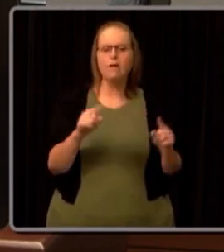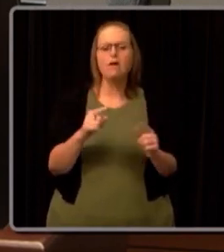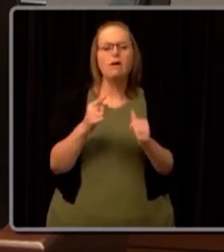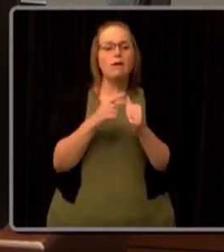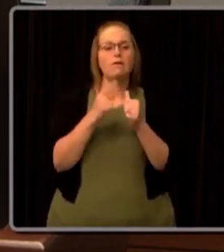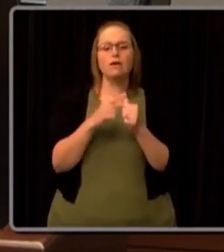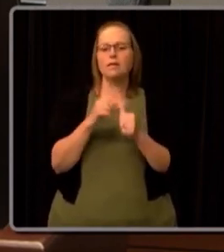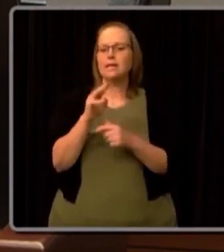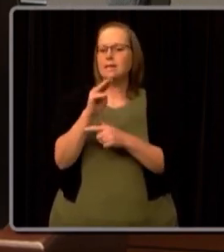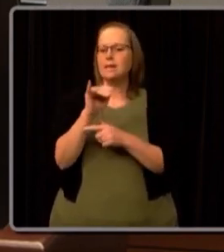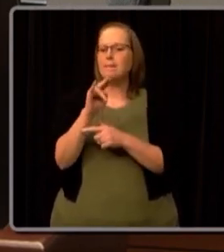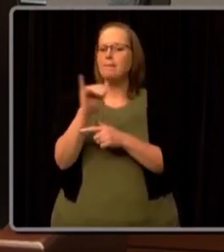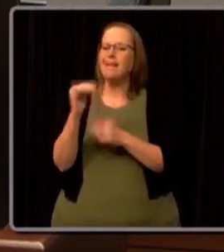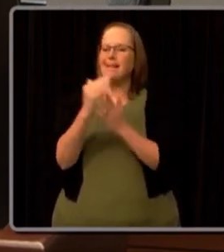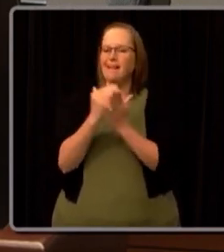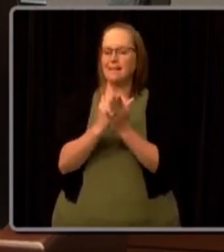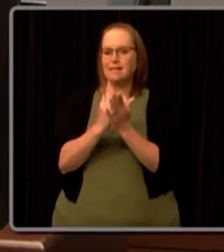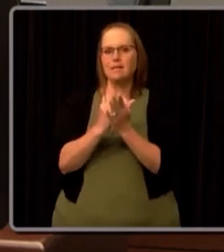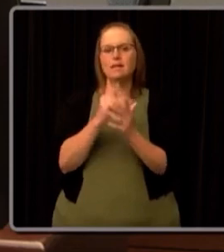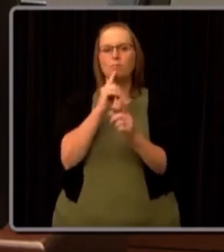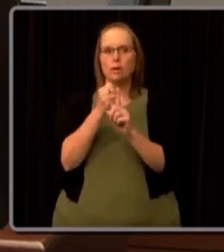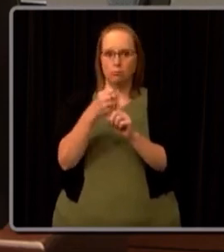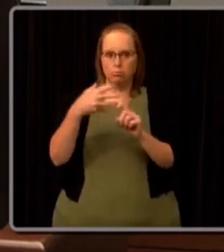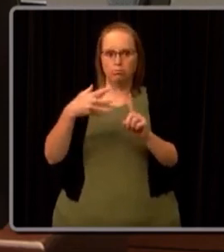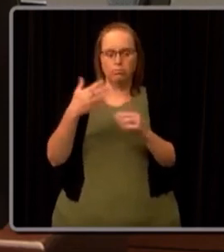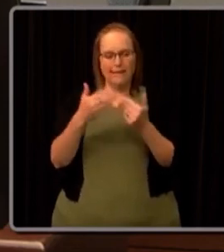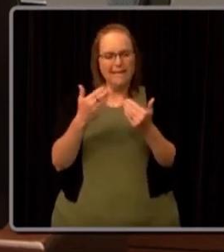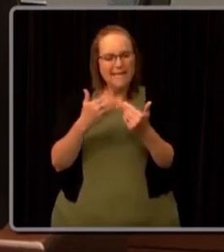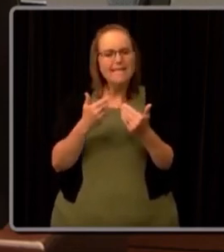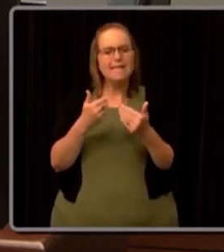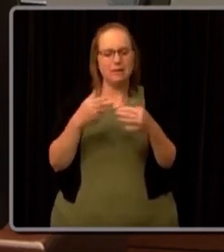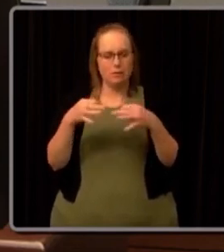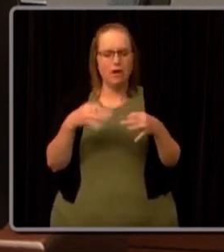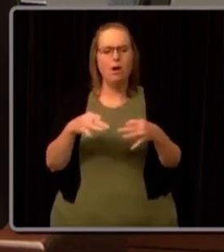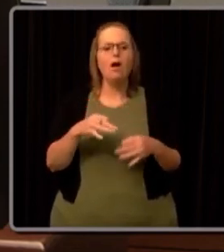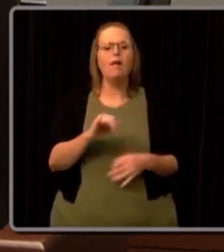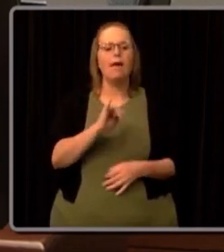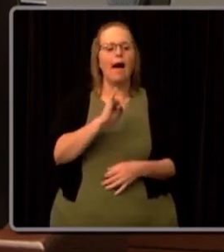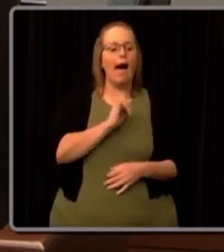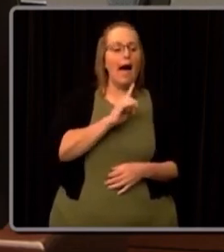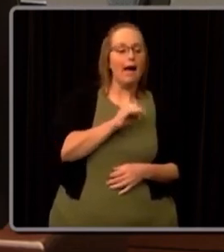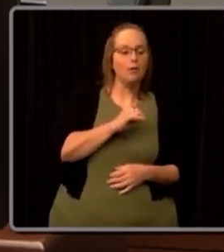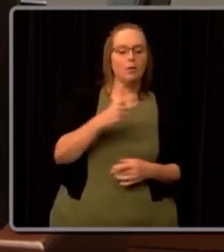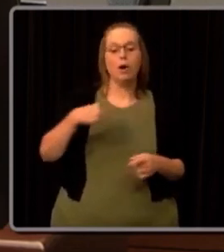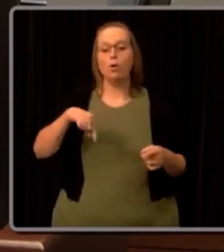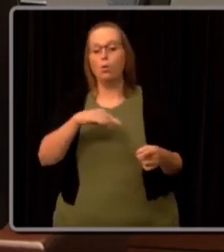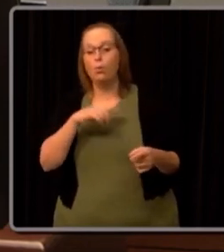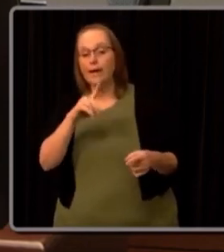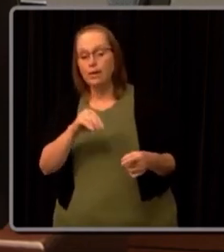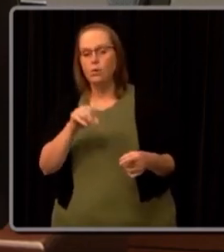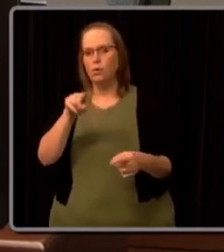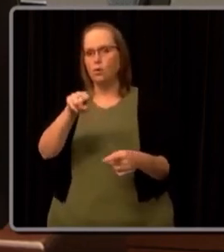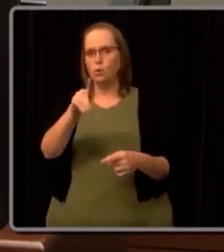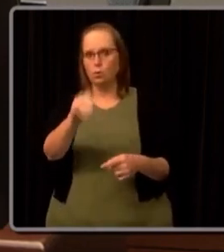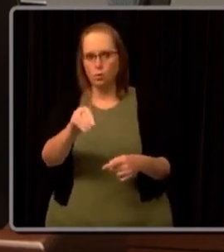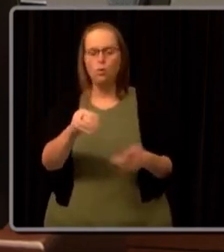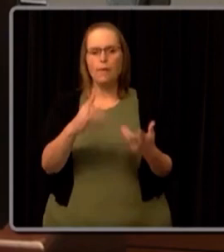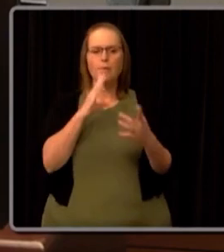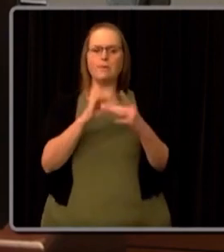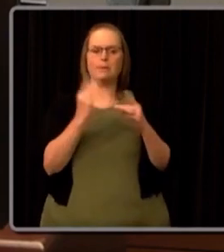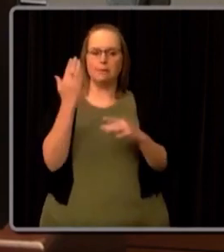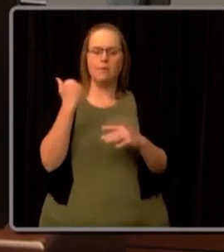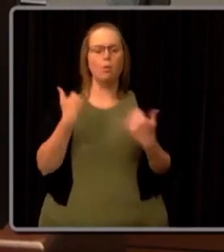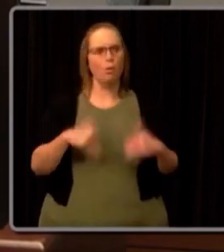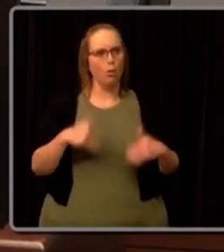so explicit and easy to follow. I really appreciate the I do, we do, you do format that was mentioned earlier, because